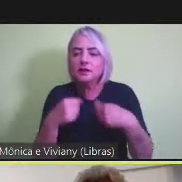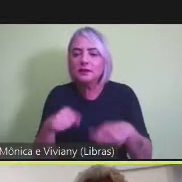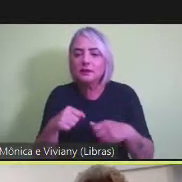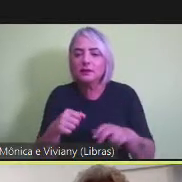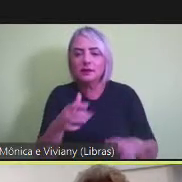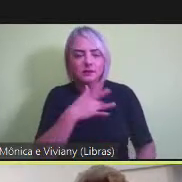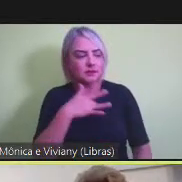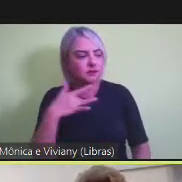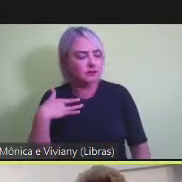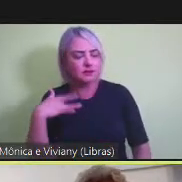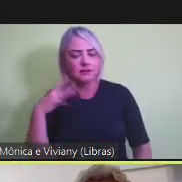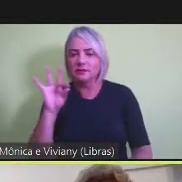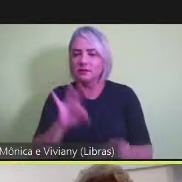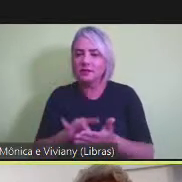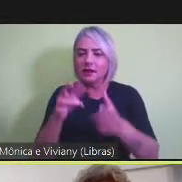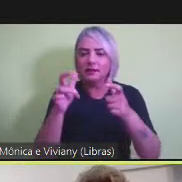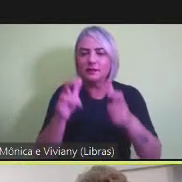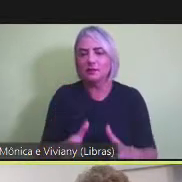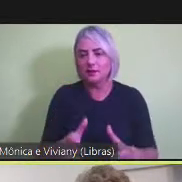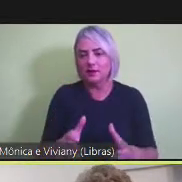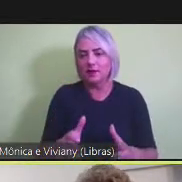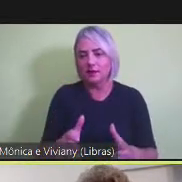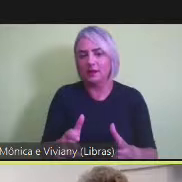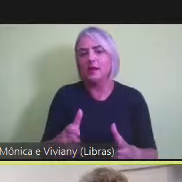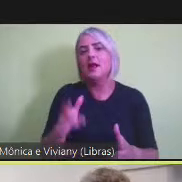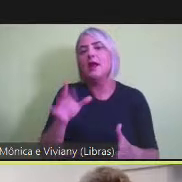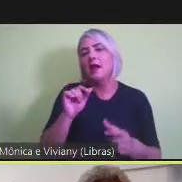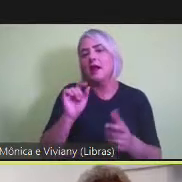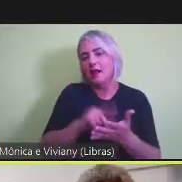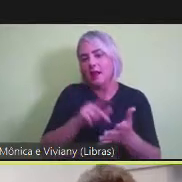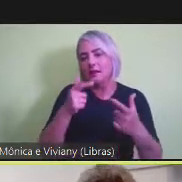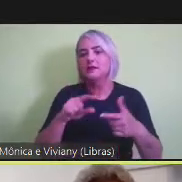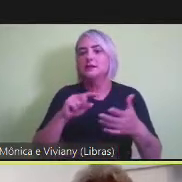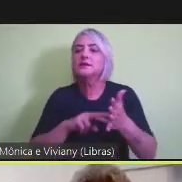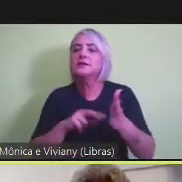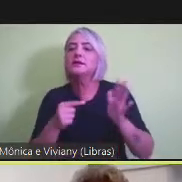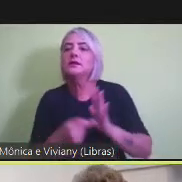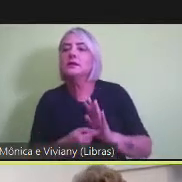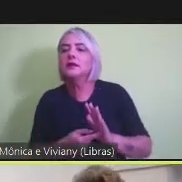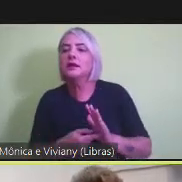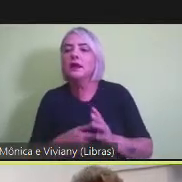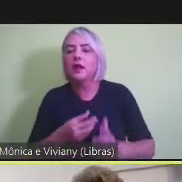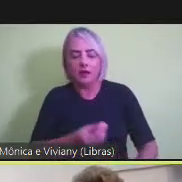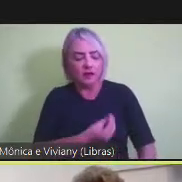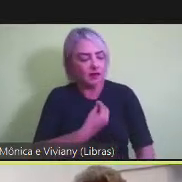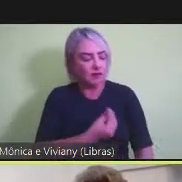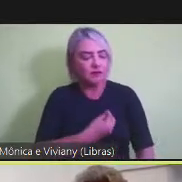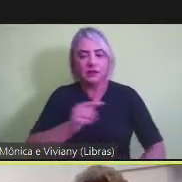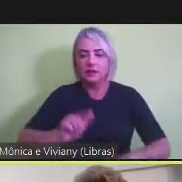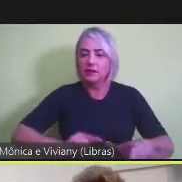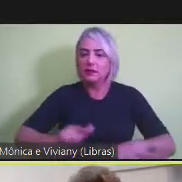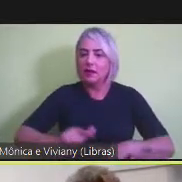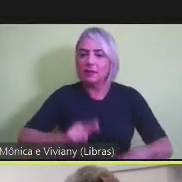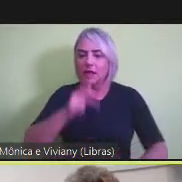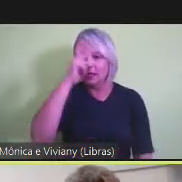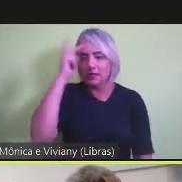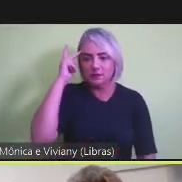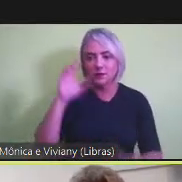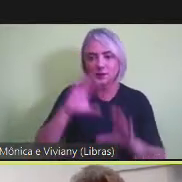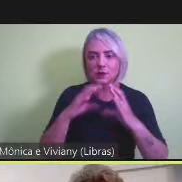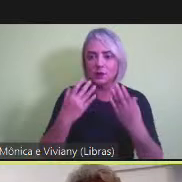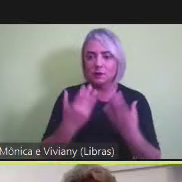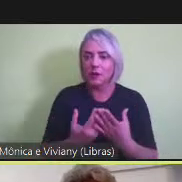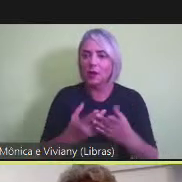to know the needs, the healthcare needs, and the local reality, in which is life and work of the